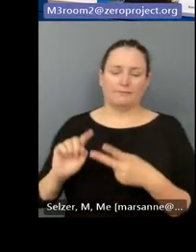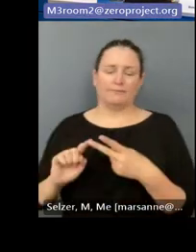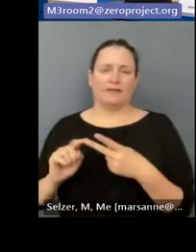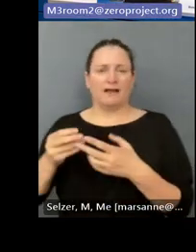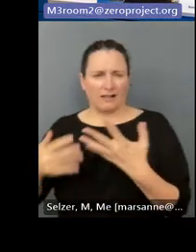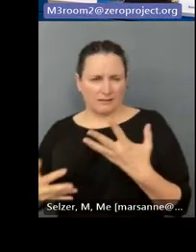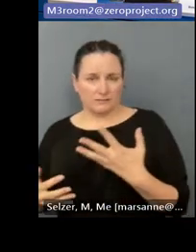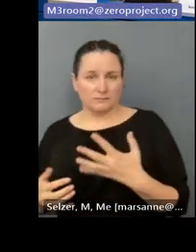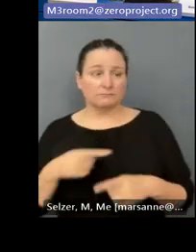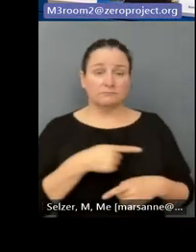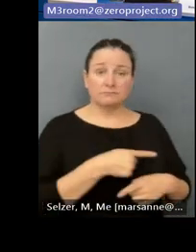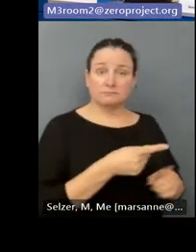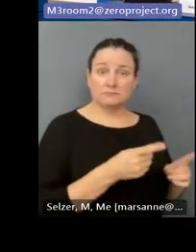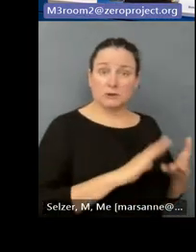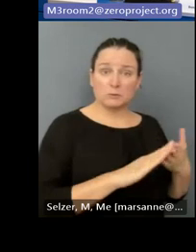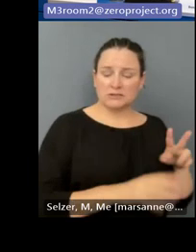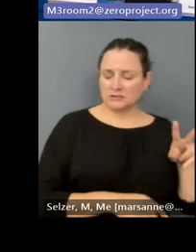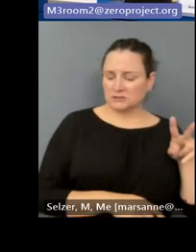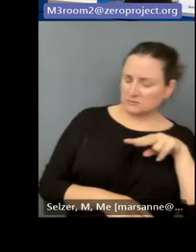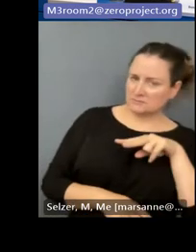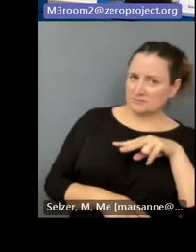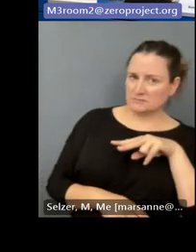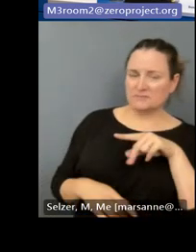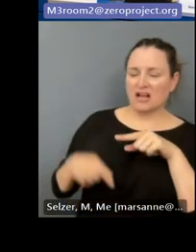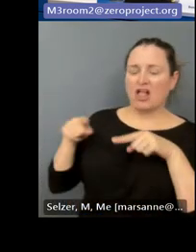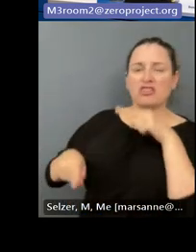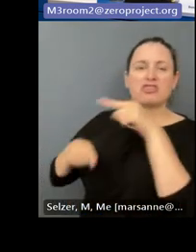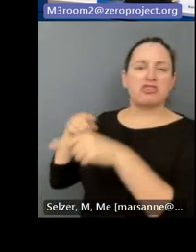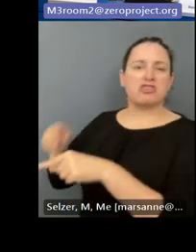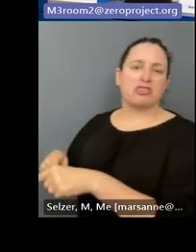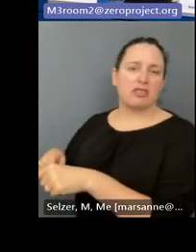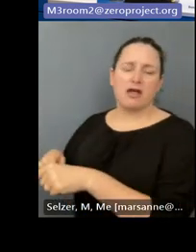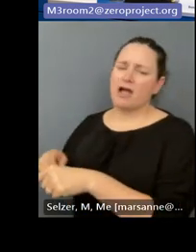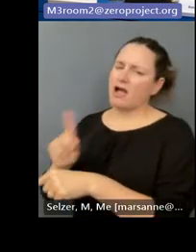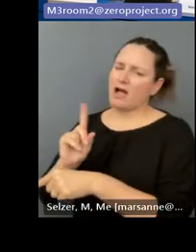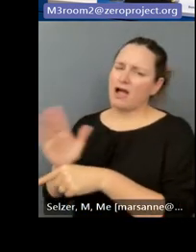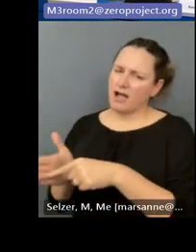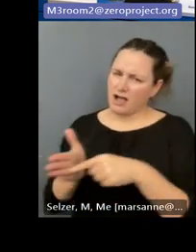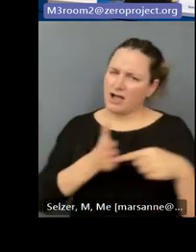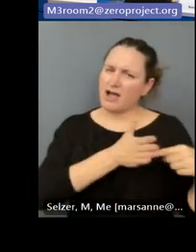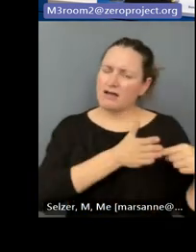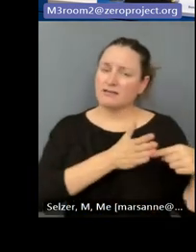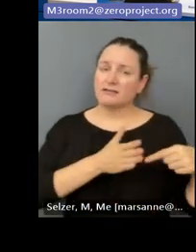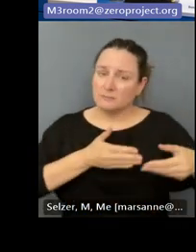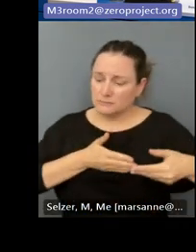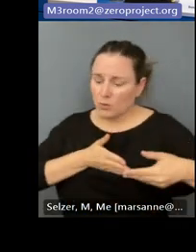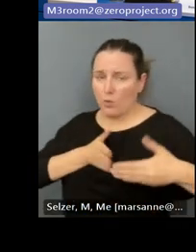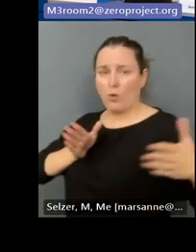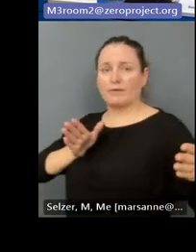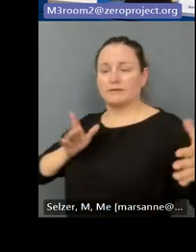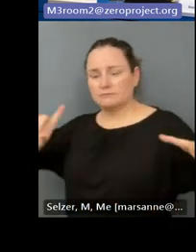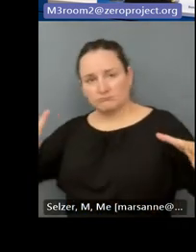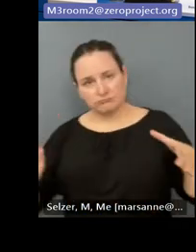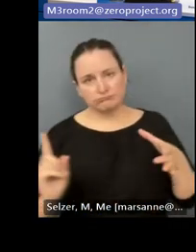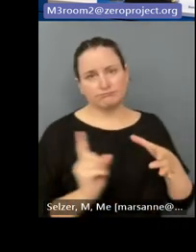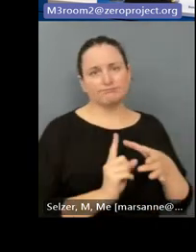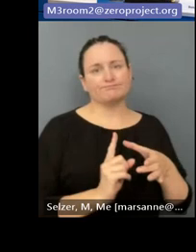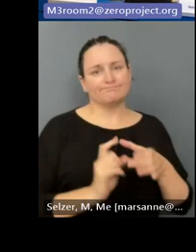Our vision is clear. We believe in total inclusion, about integration that goes